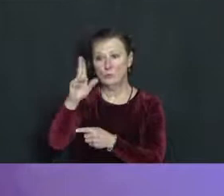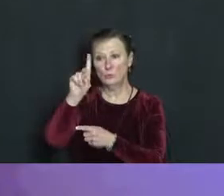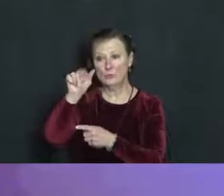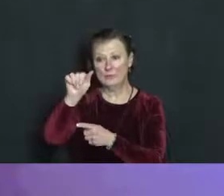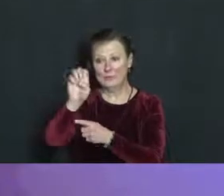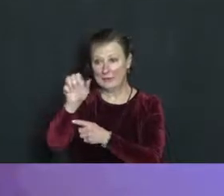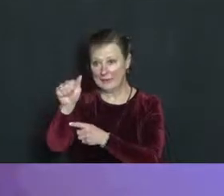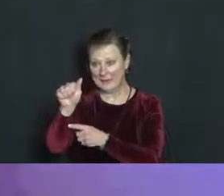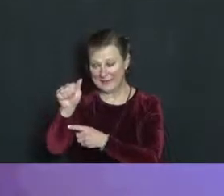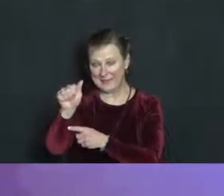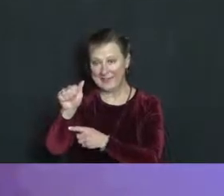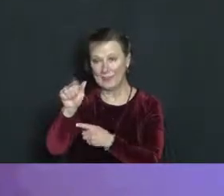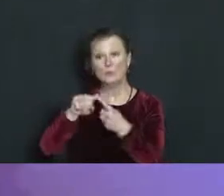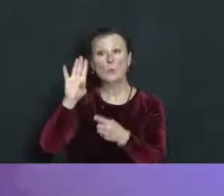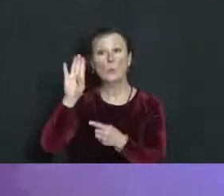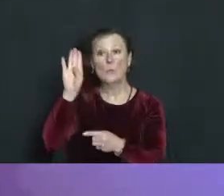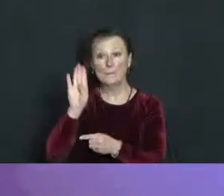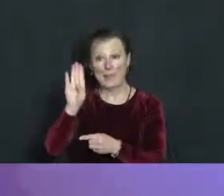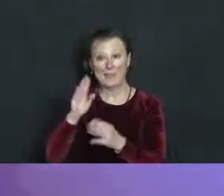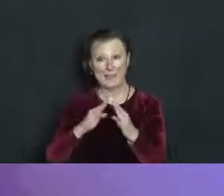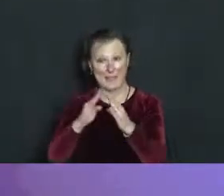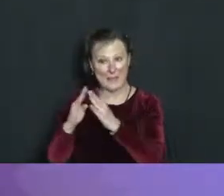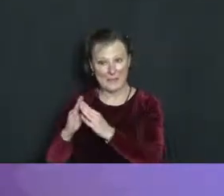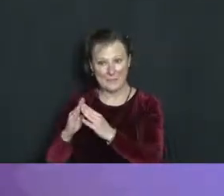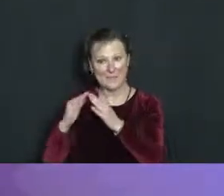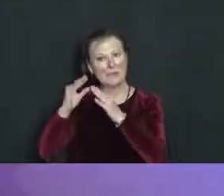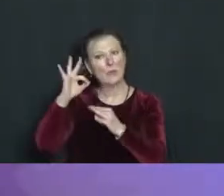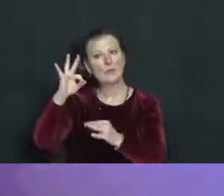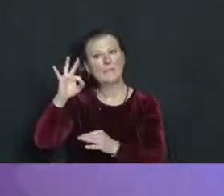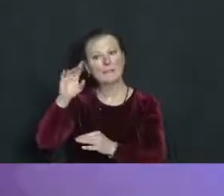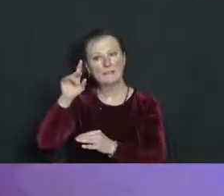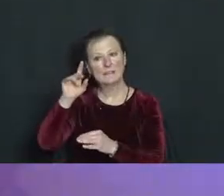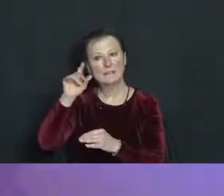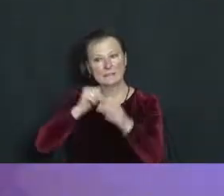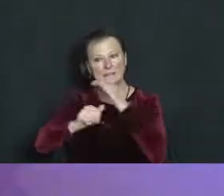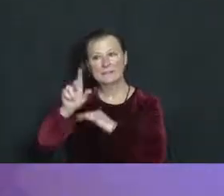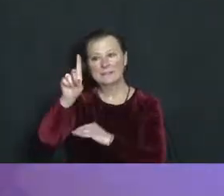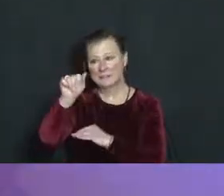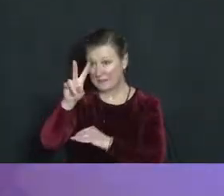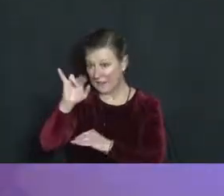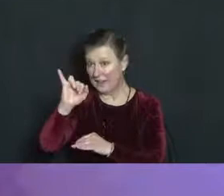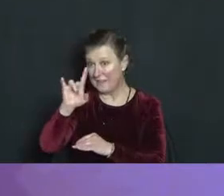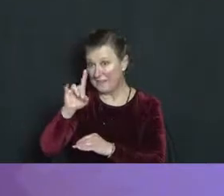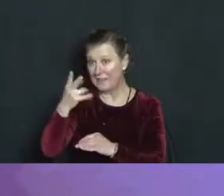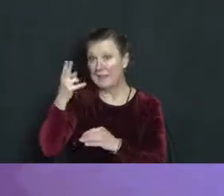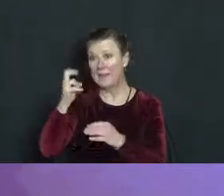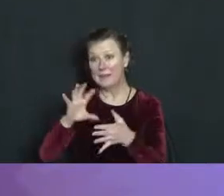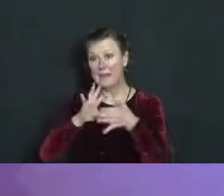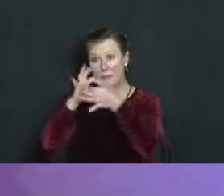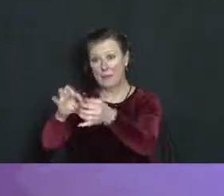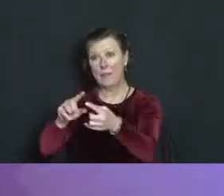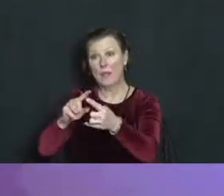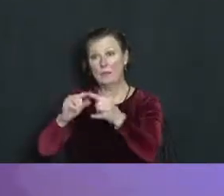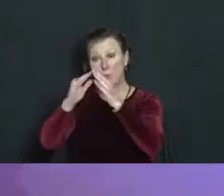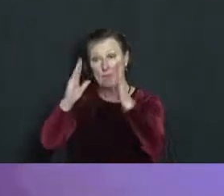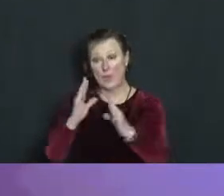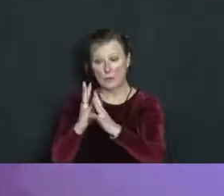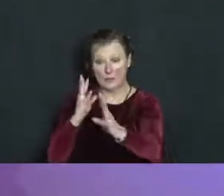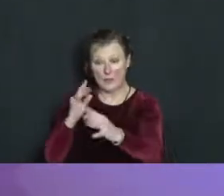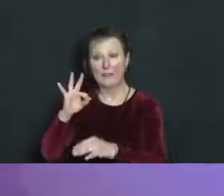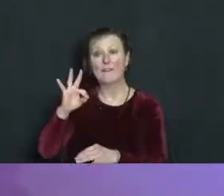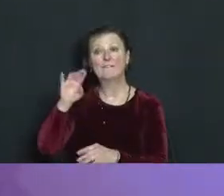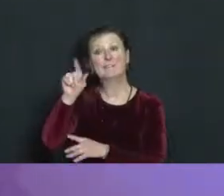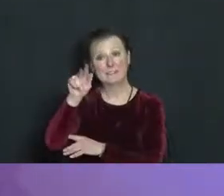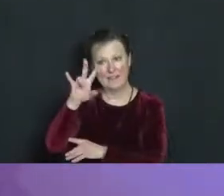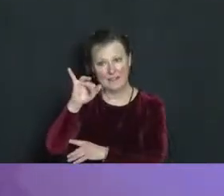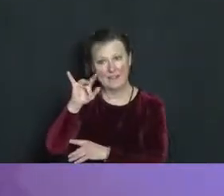to Bethlehem, the town of David, because he belonged to the house and line of David. He went there